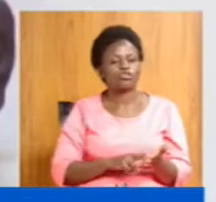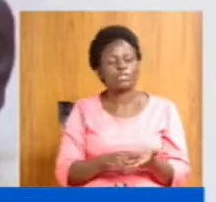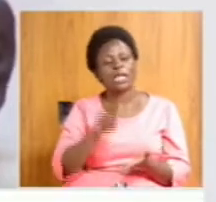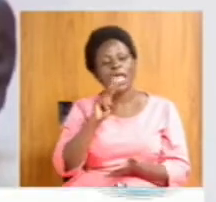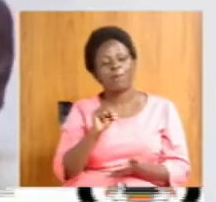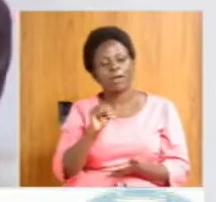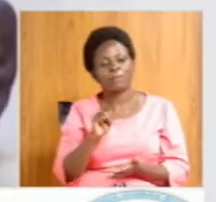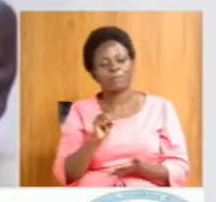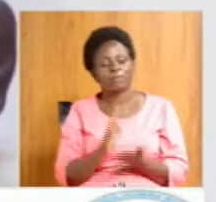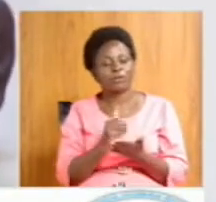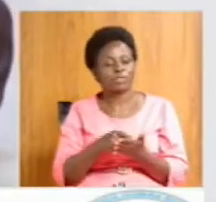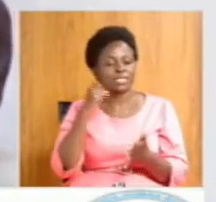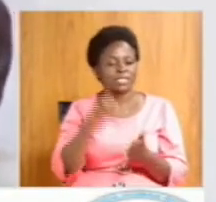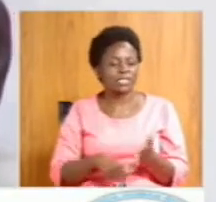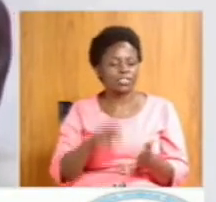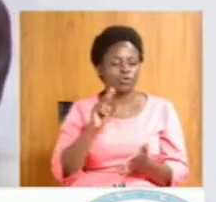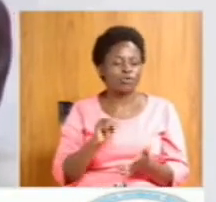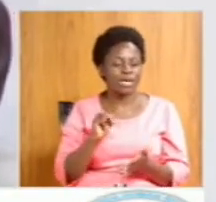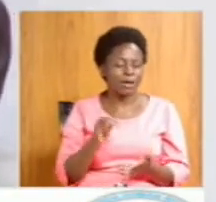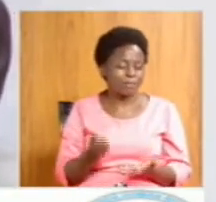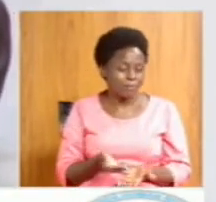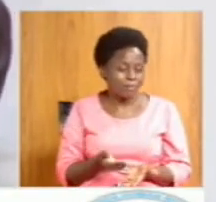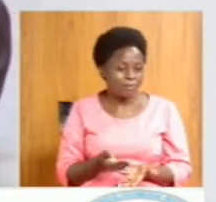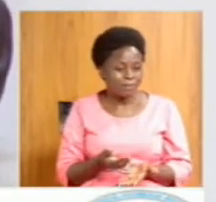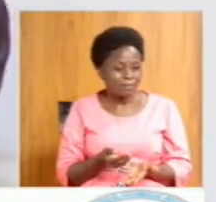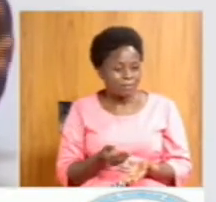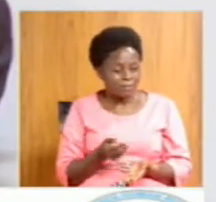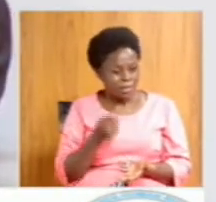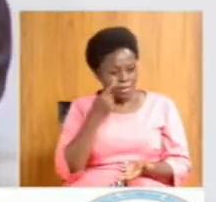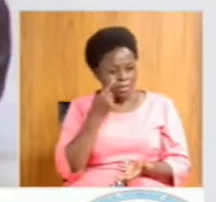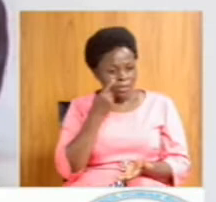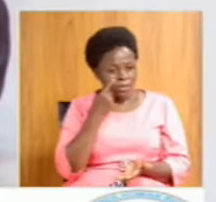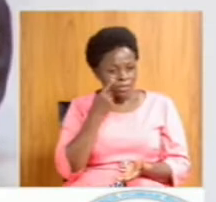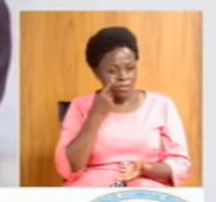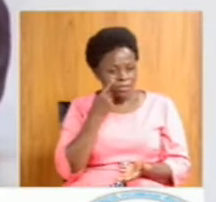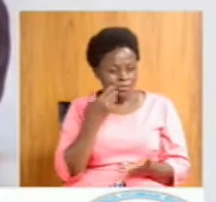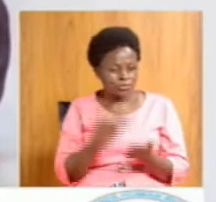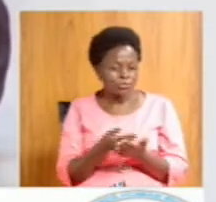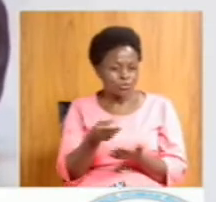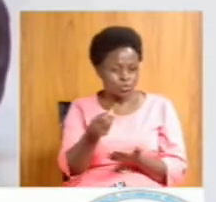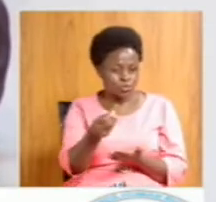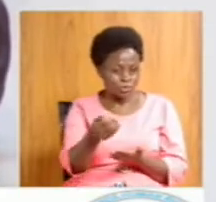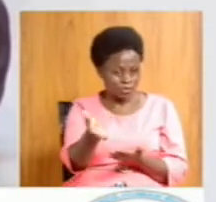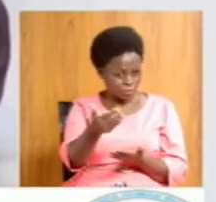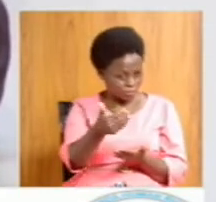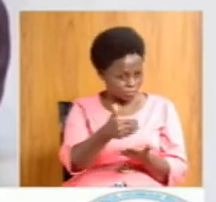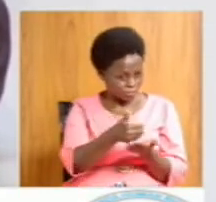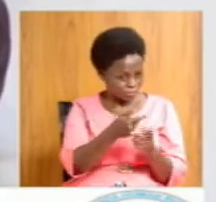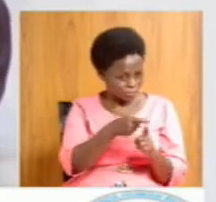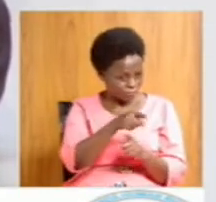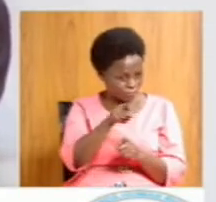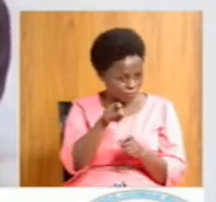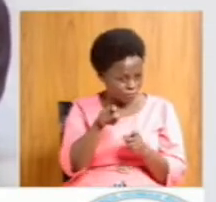because there's a tax on mobile money and paying tax on that so we saw at least good revenues coming out of that